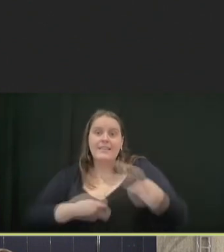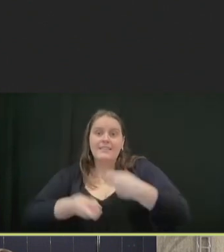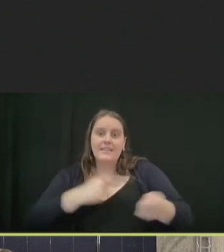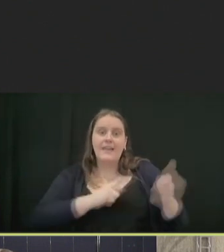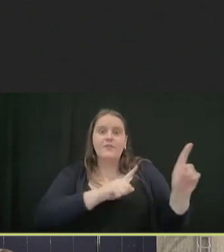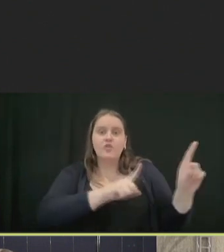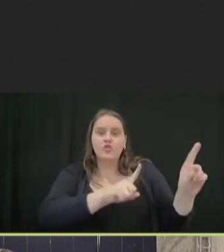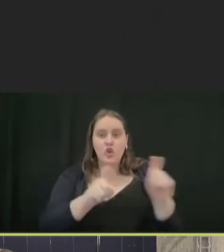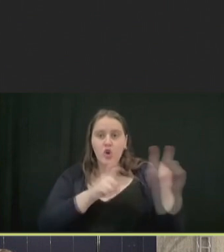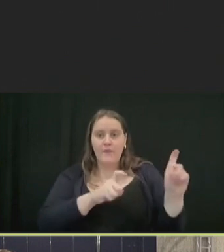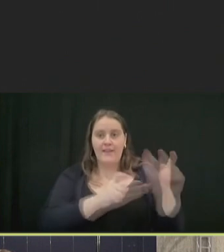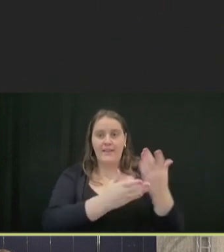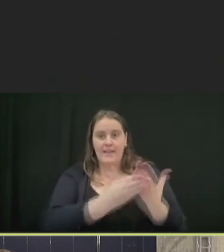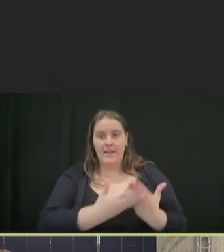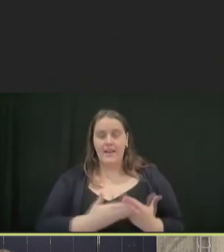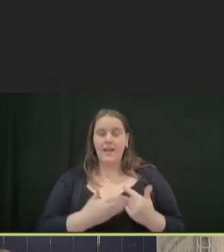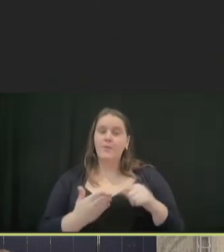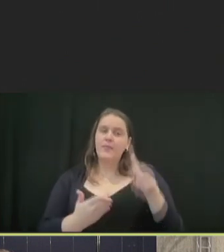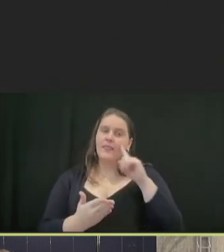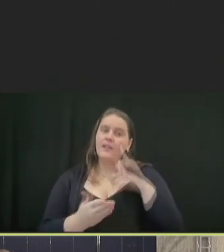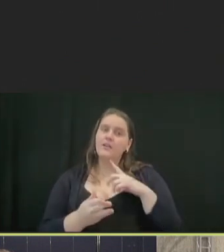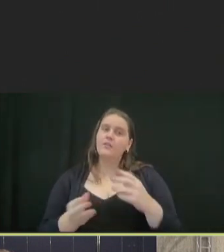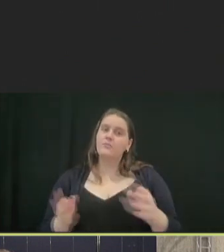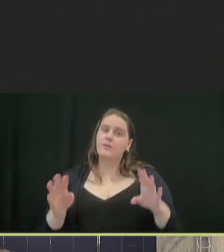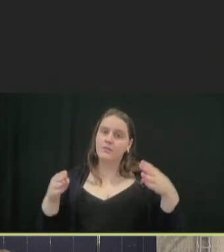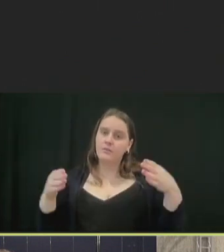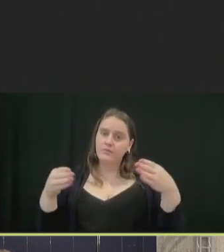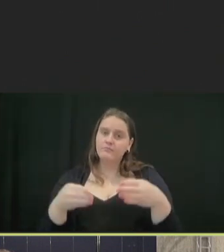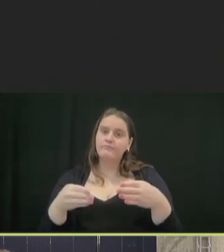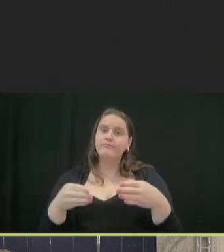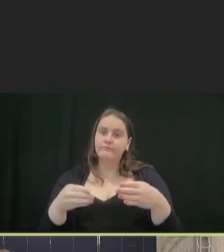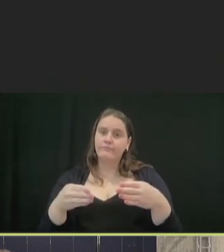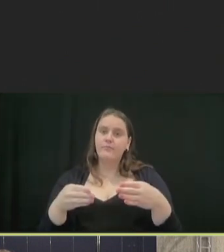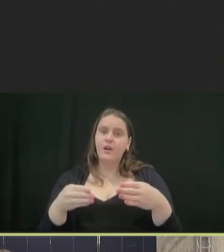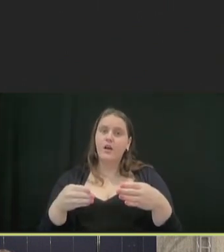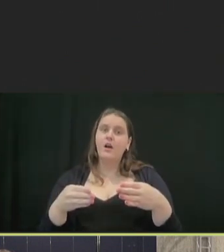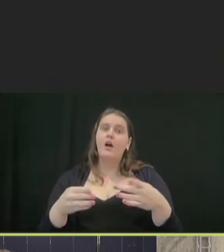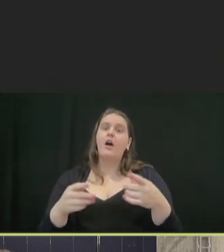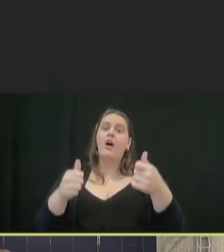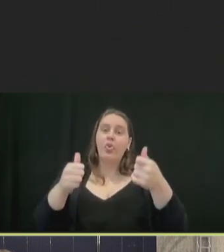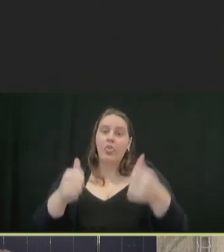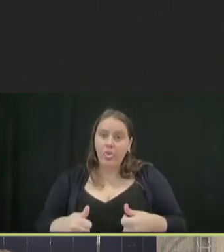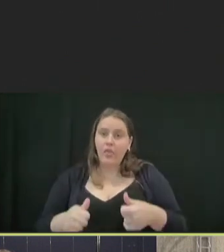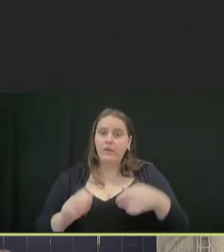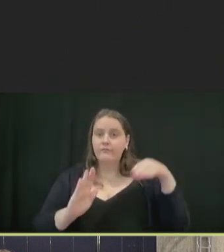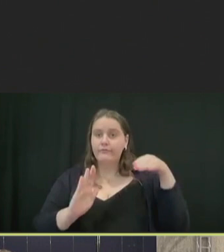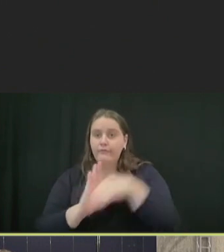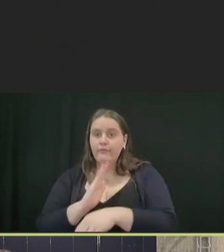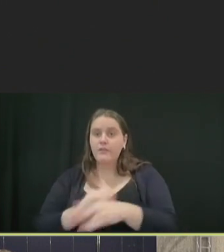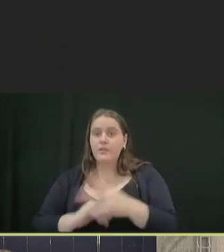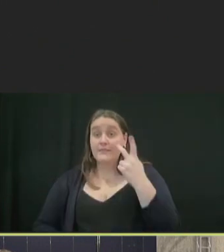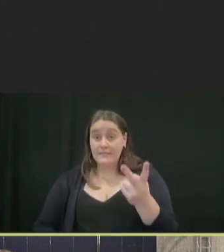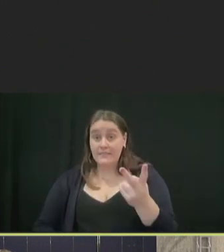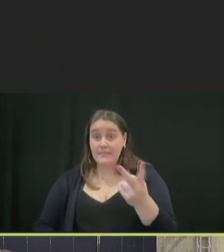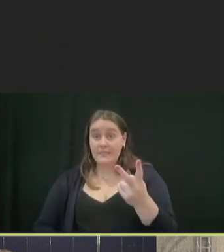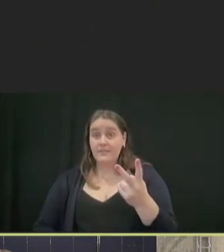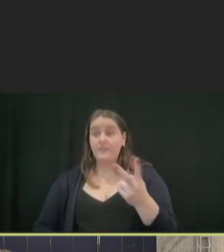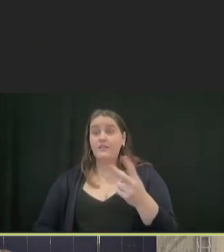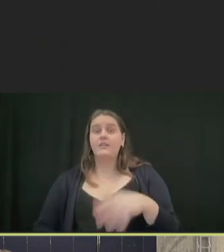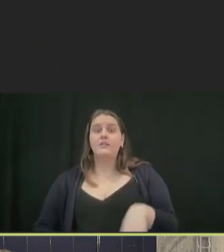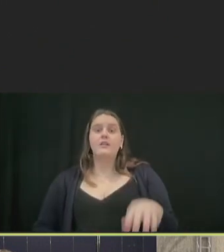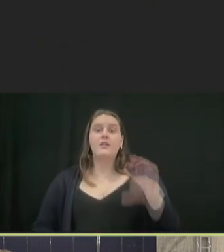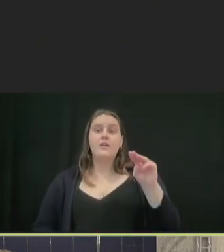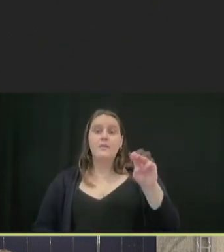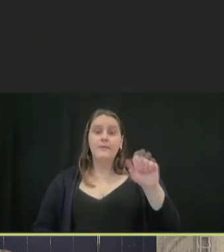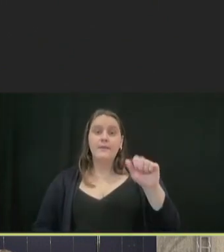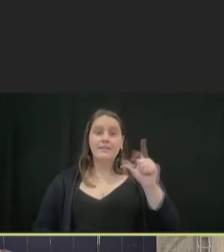I might be more focused on some of the declines that we've seen in things like measles, mumps,